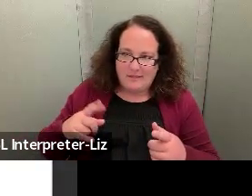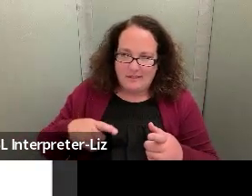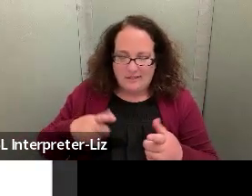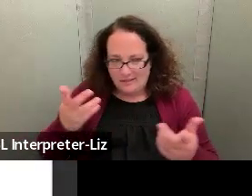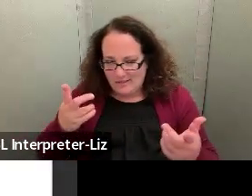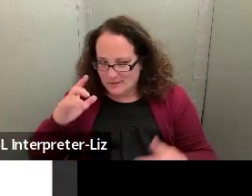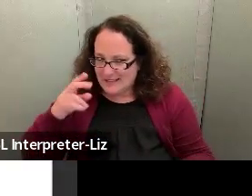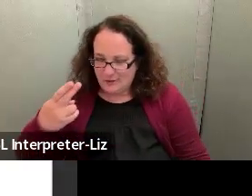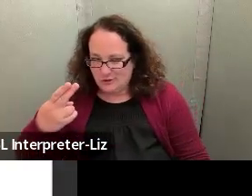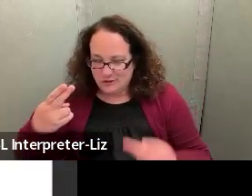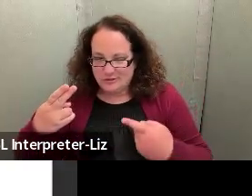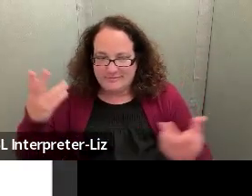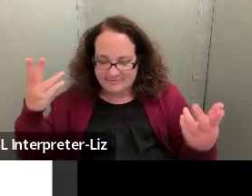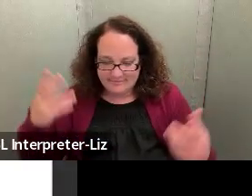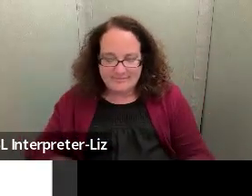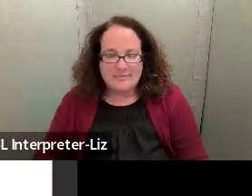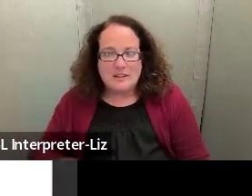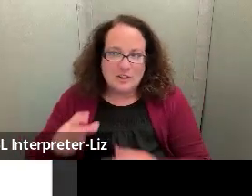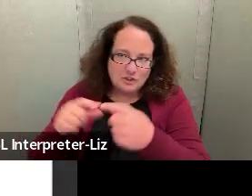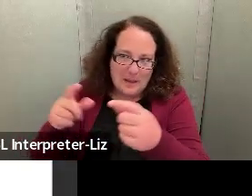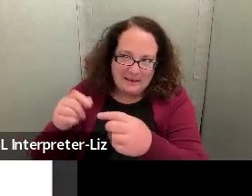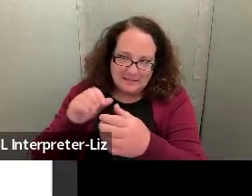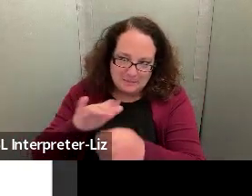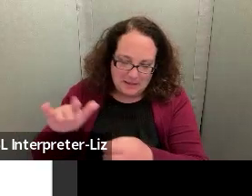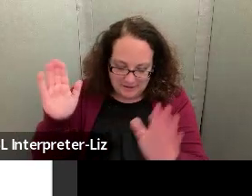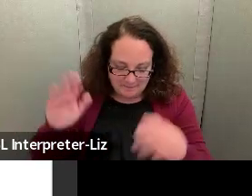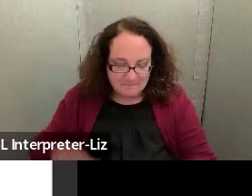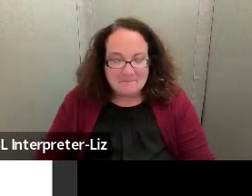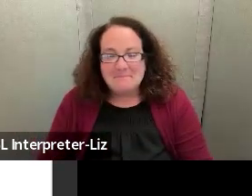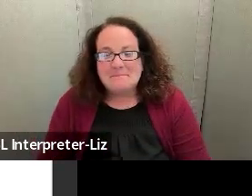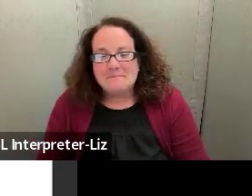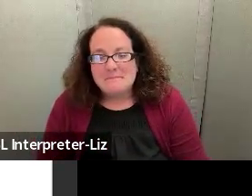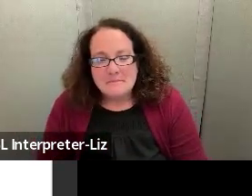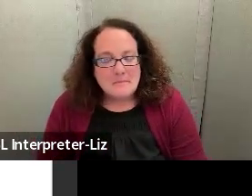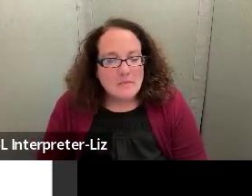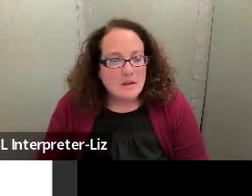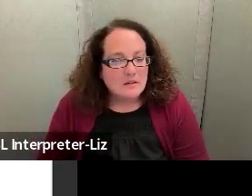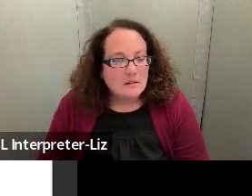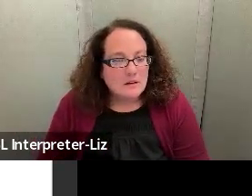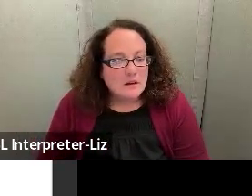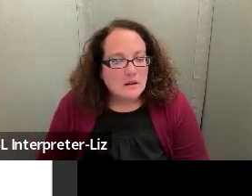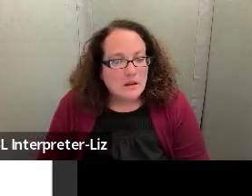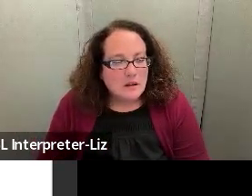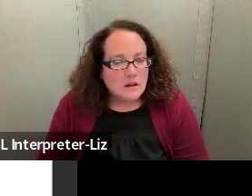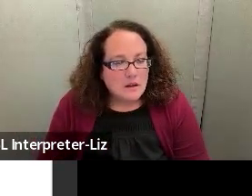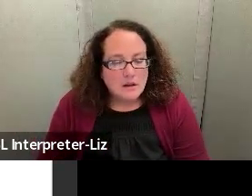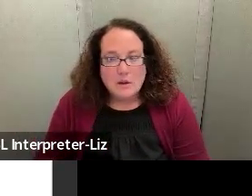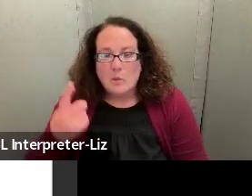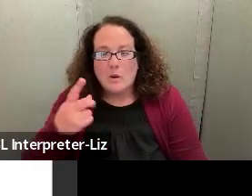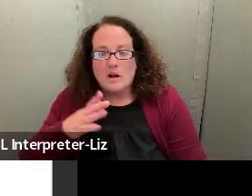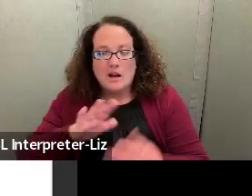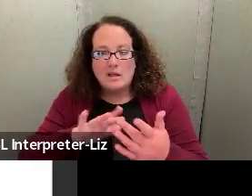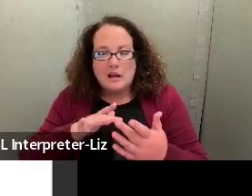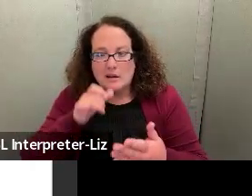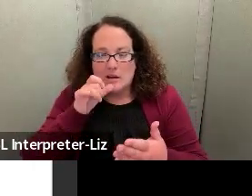Japanese spelling of Japan is Nihon. I think one of our online audience,